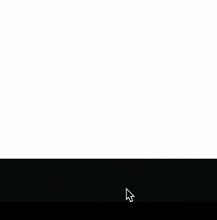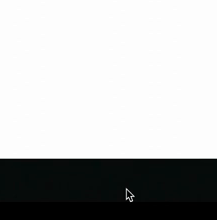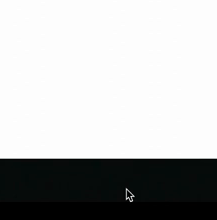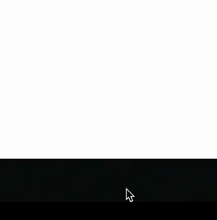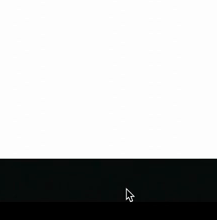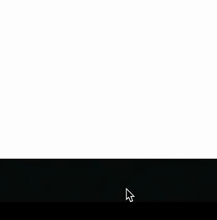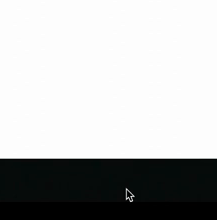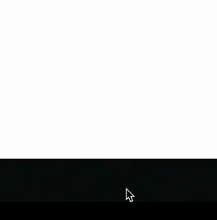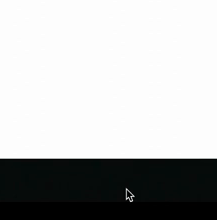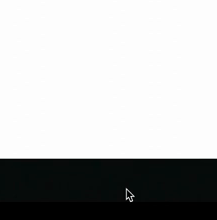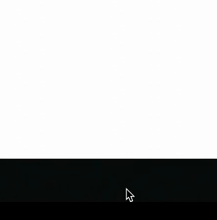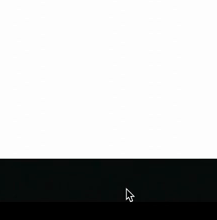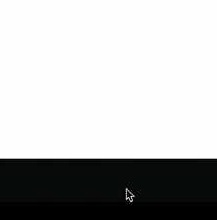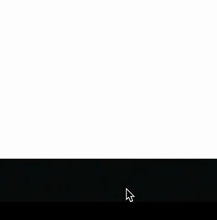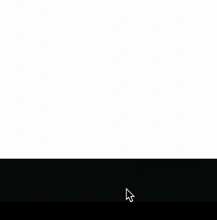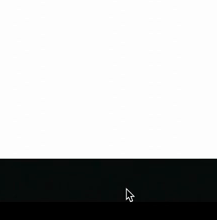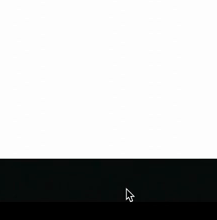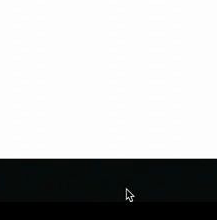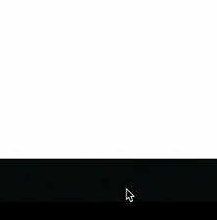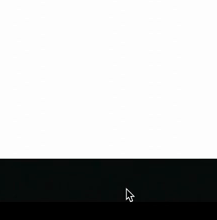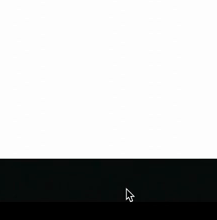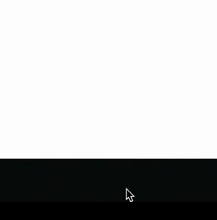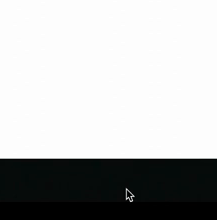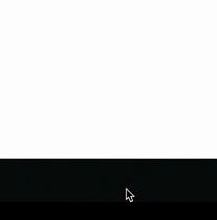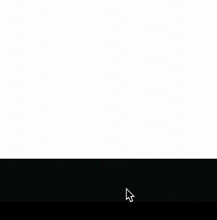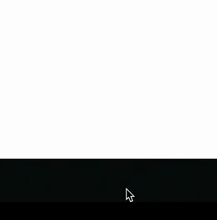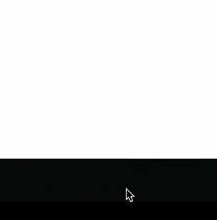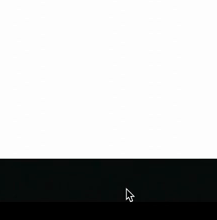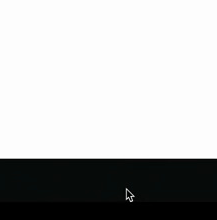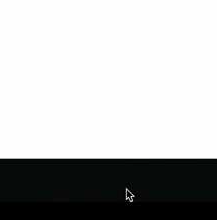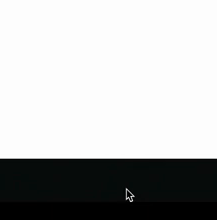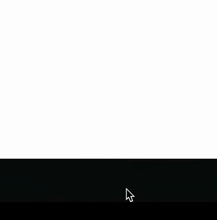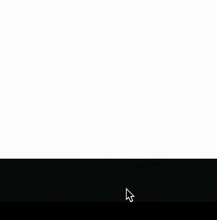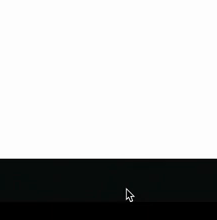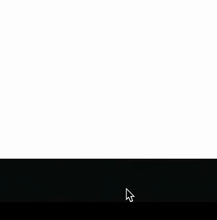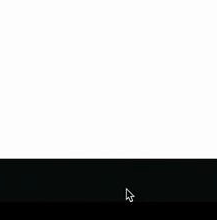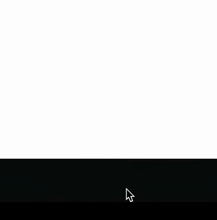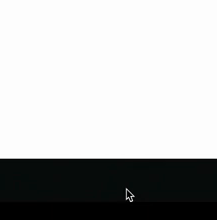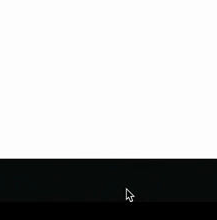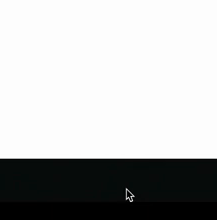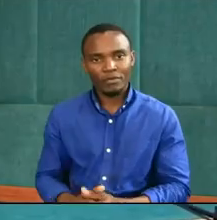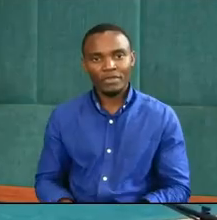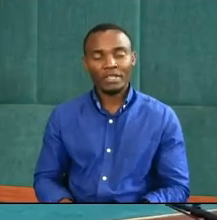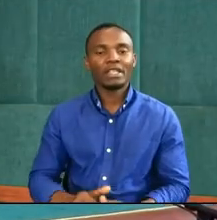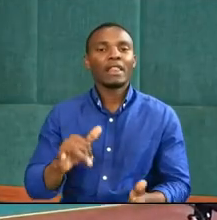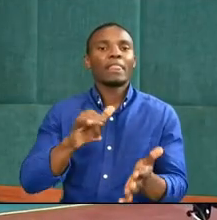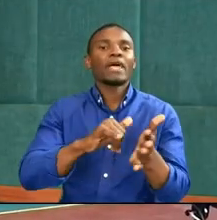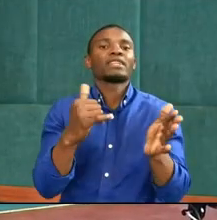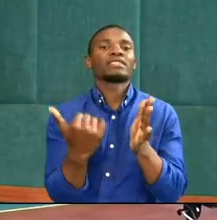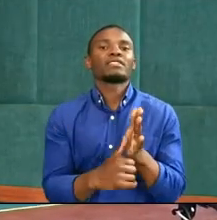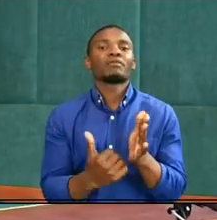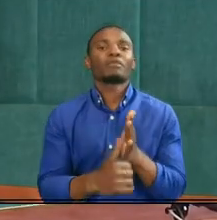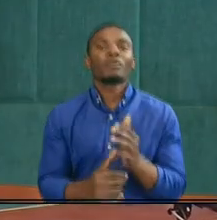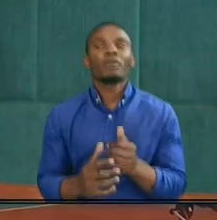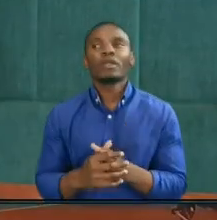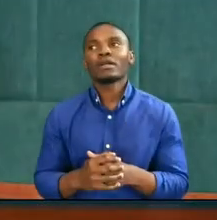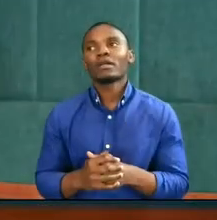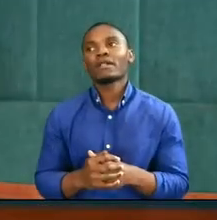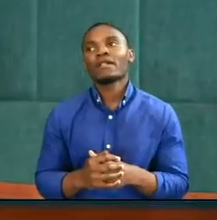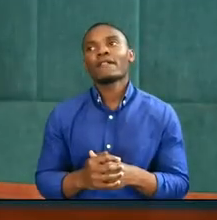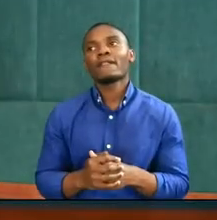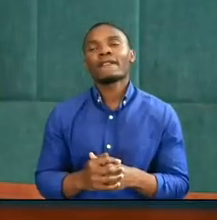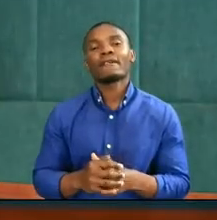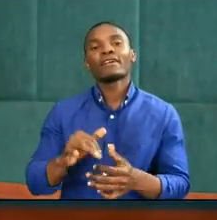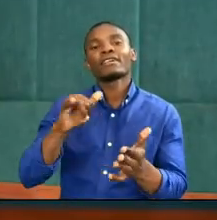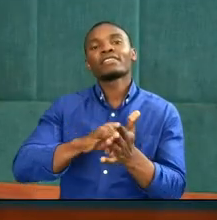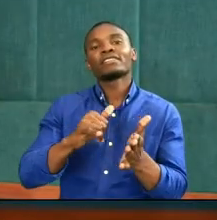is coming at an hour that you don't know. And that's where the problem is. Hey, Church of God, listen